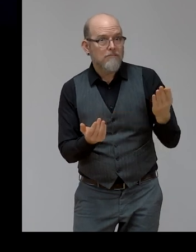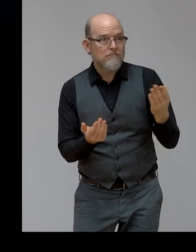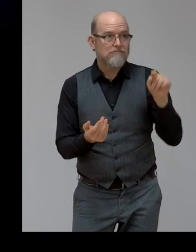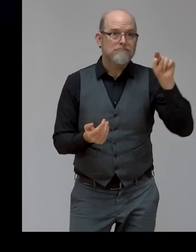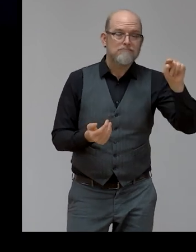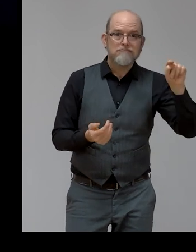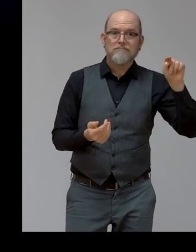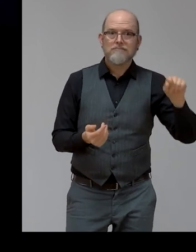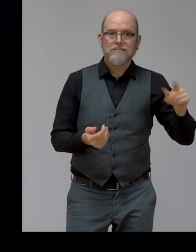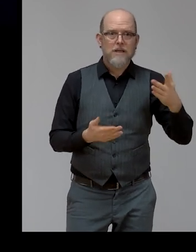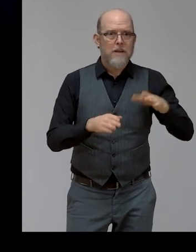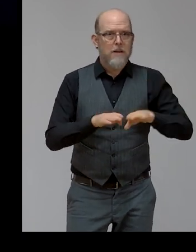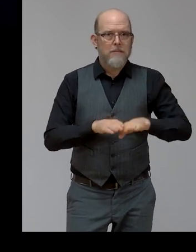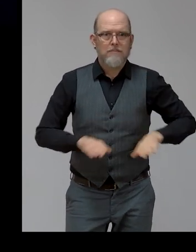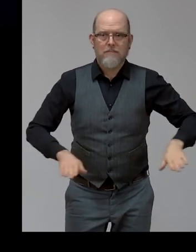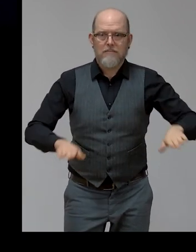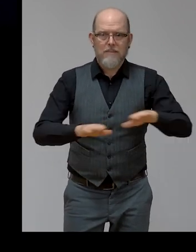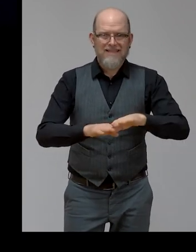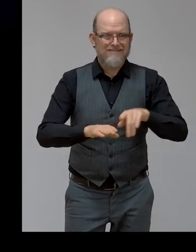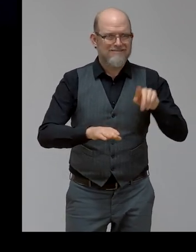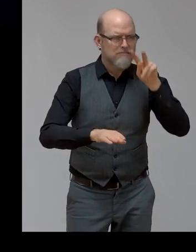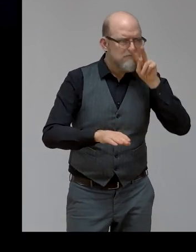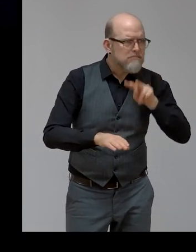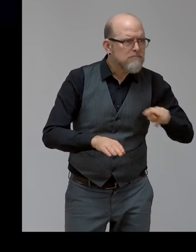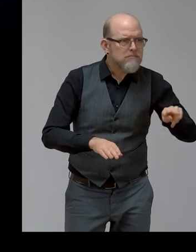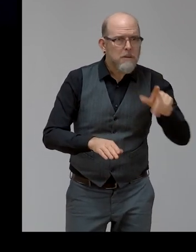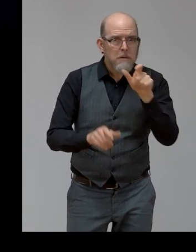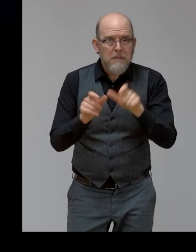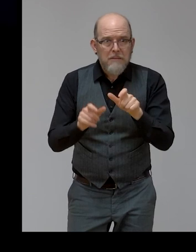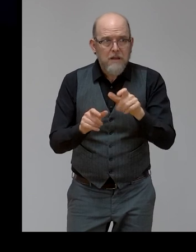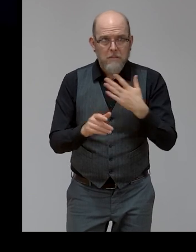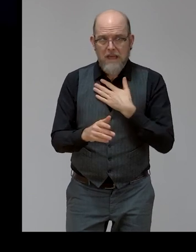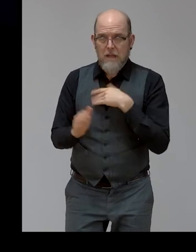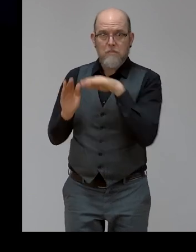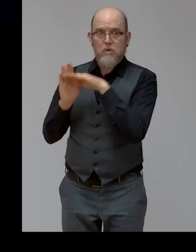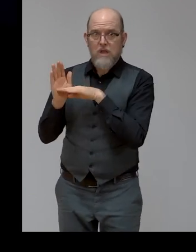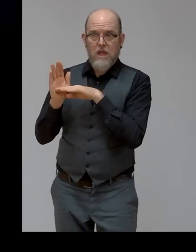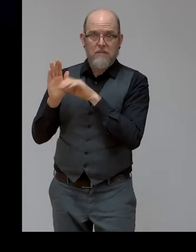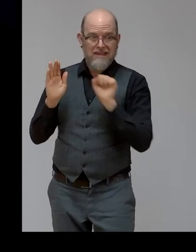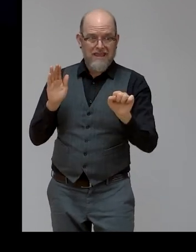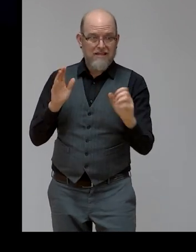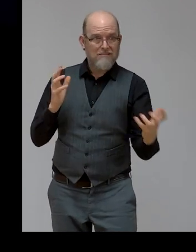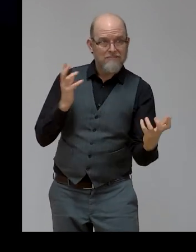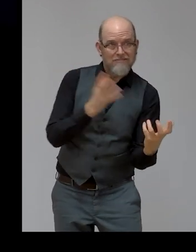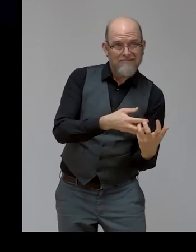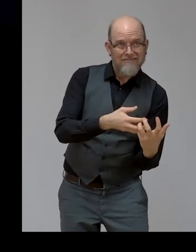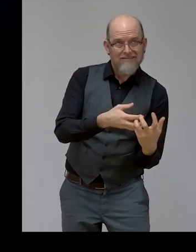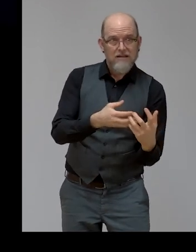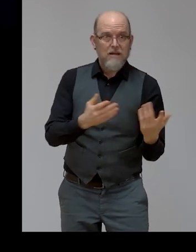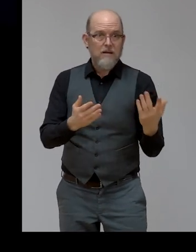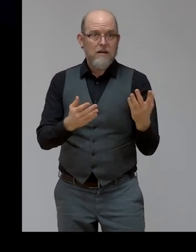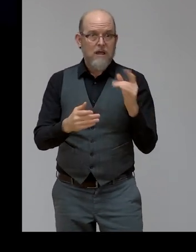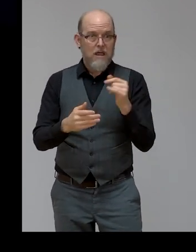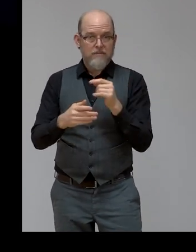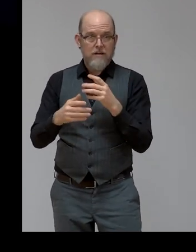field, convening people from the field, and you're really very focused on your program that has got all the different components working